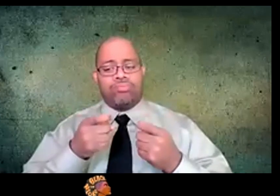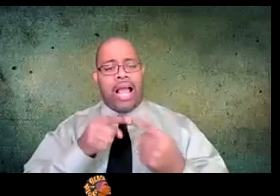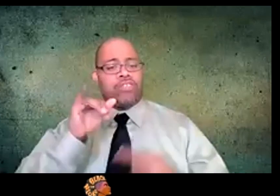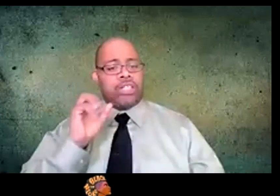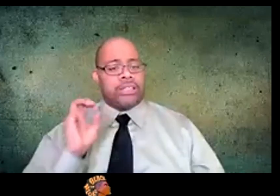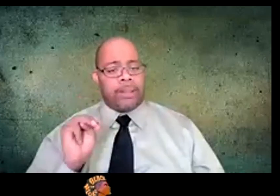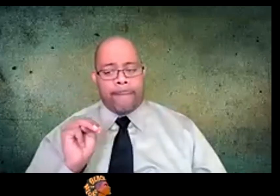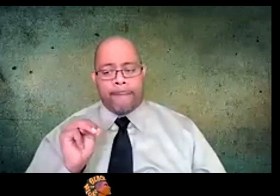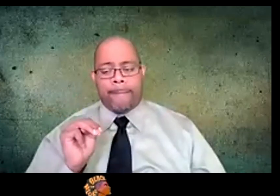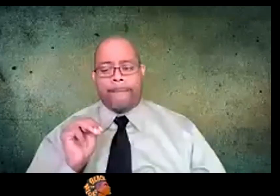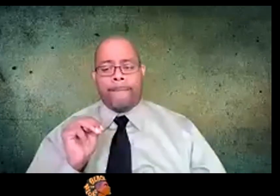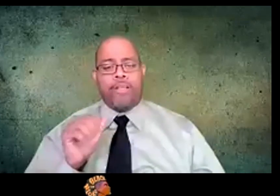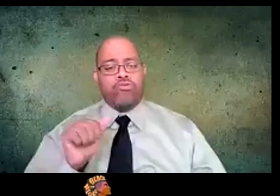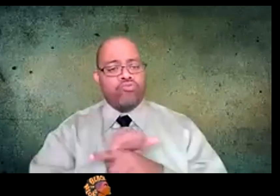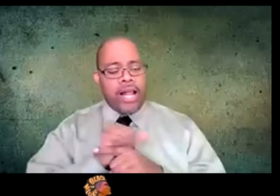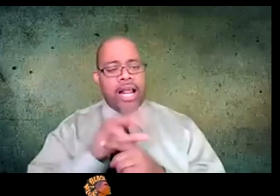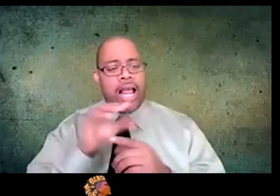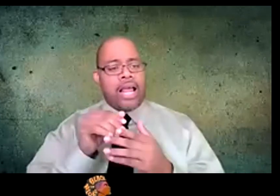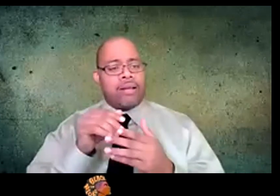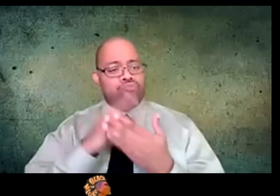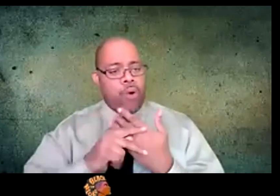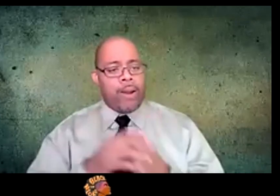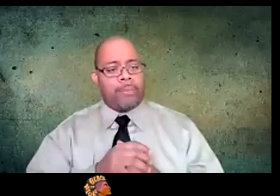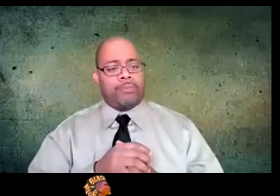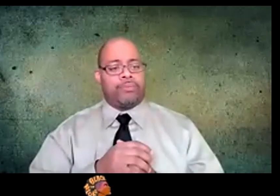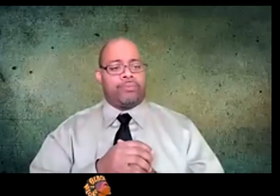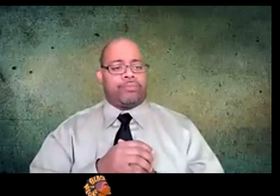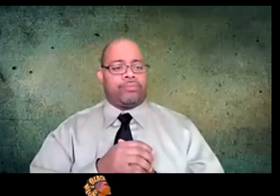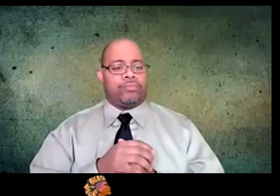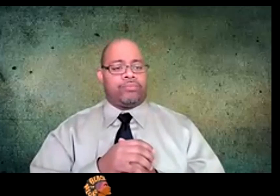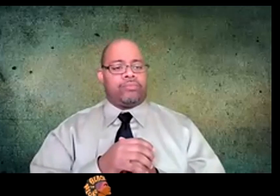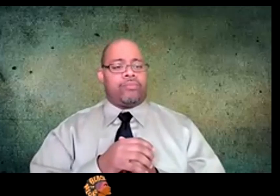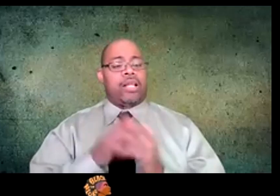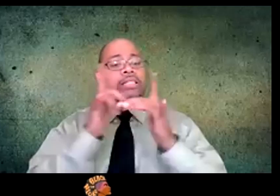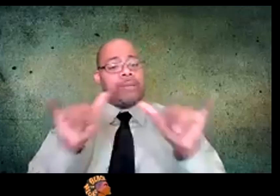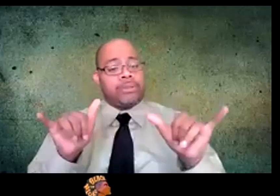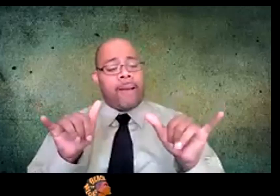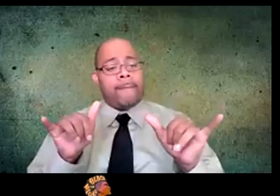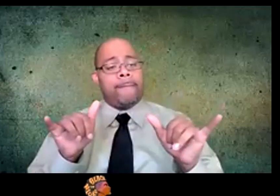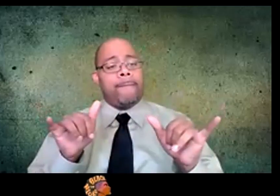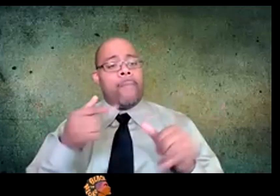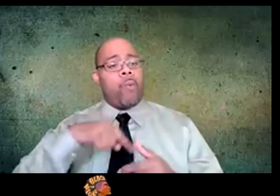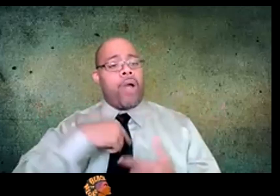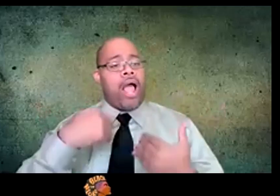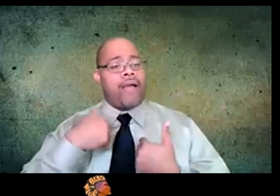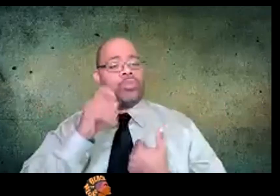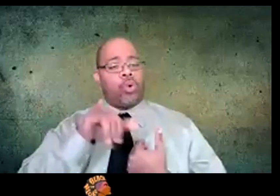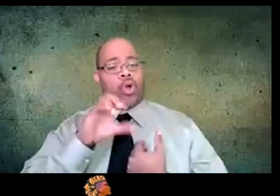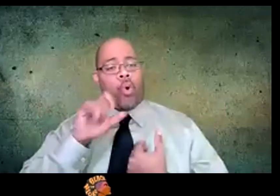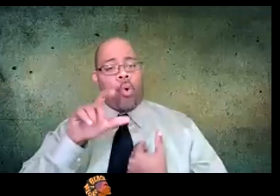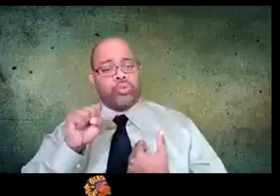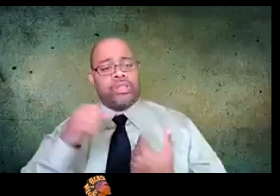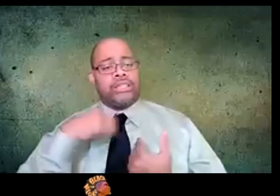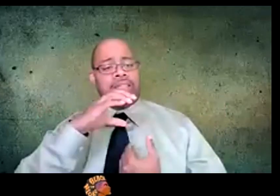anti-racism training and initiative. But at the same time, we have Tony Coles, our